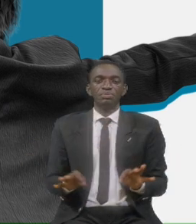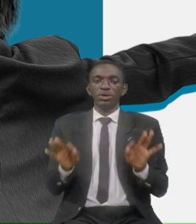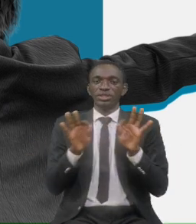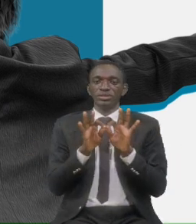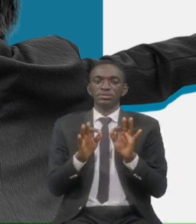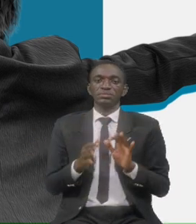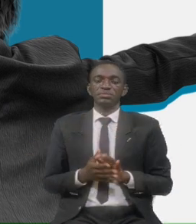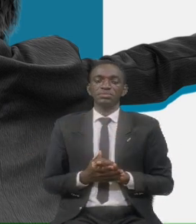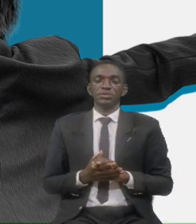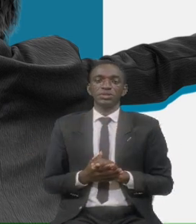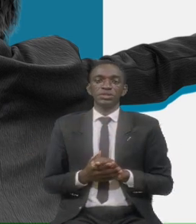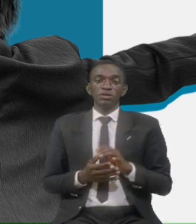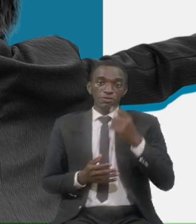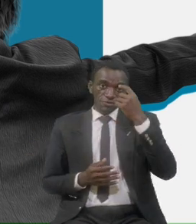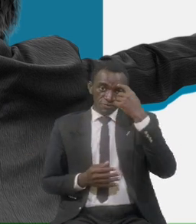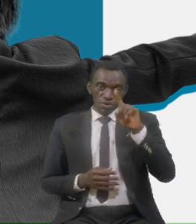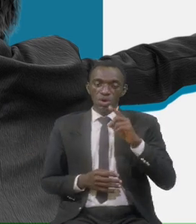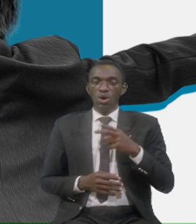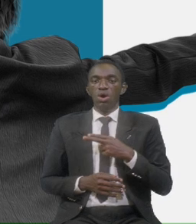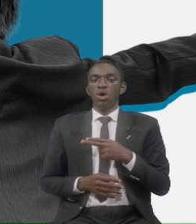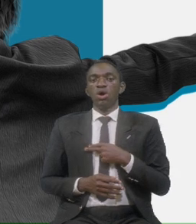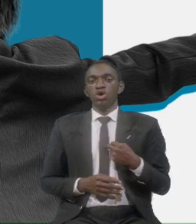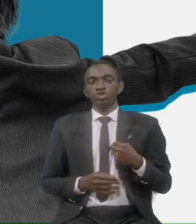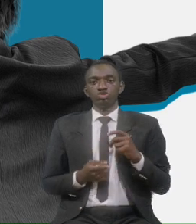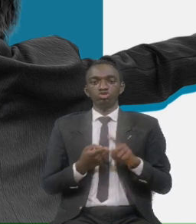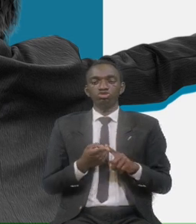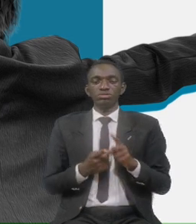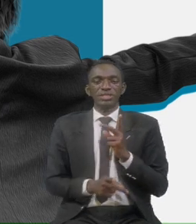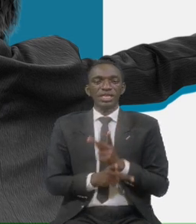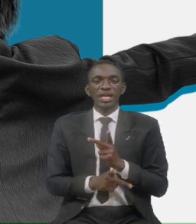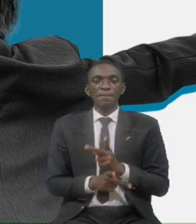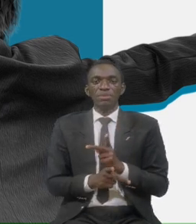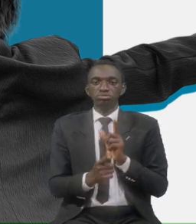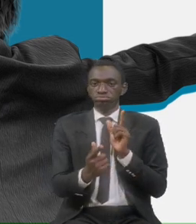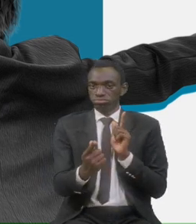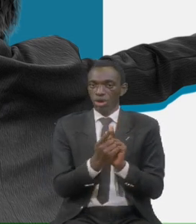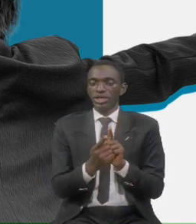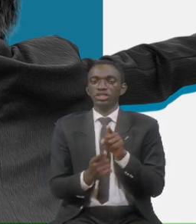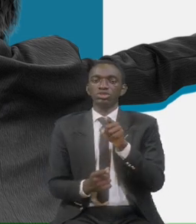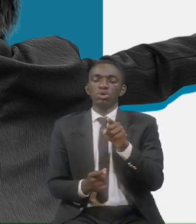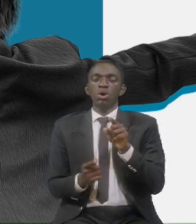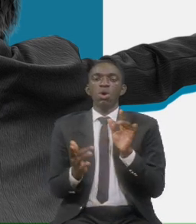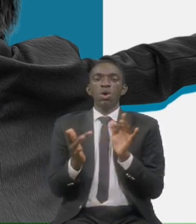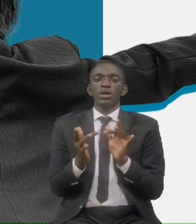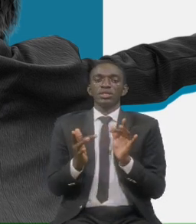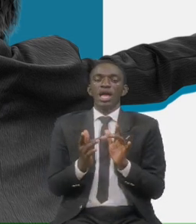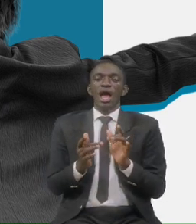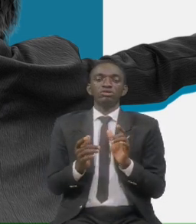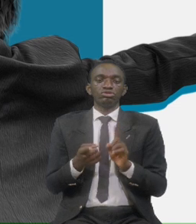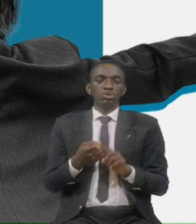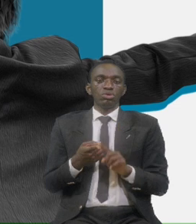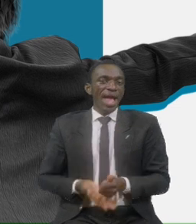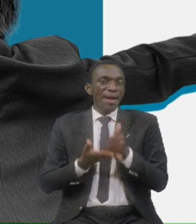for us to maintain contact with you in order to help you in your newfound faith.